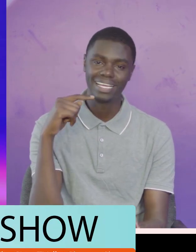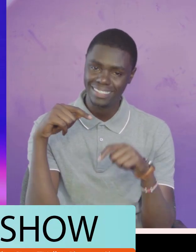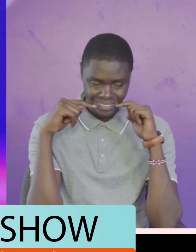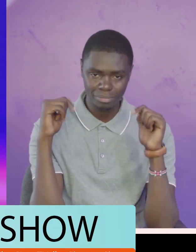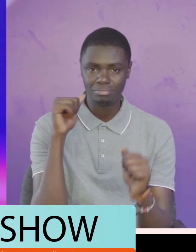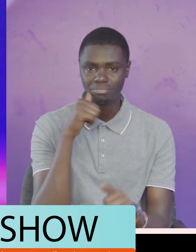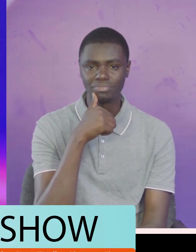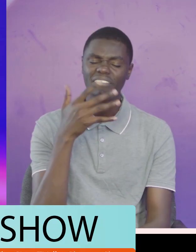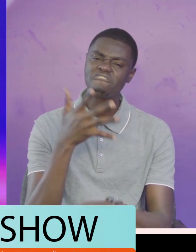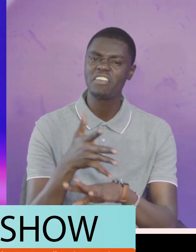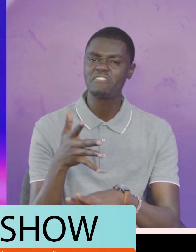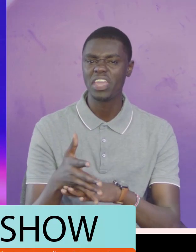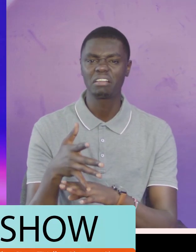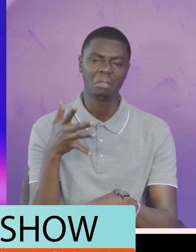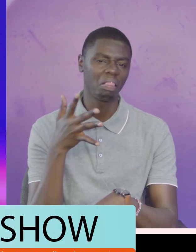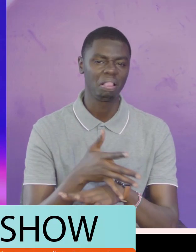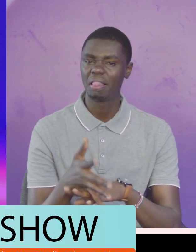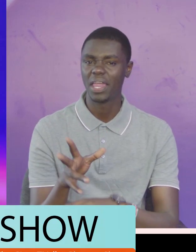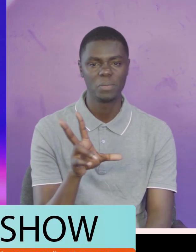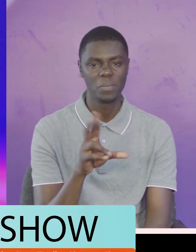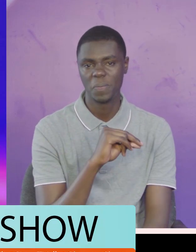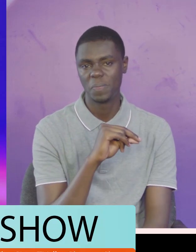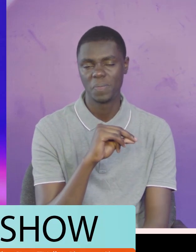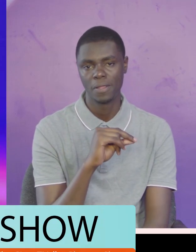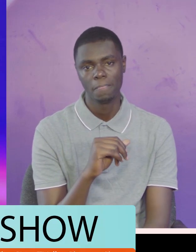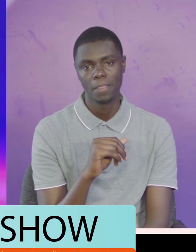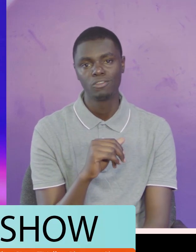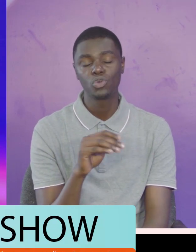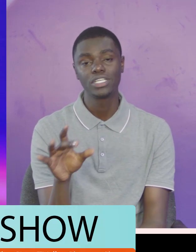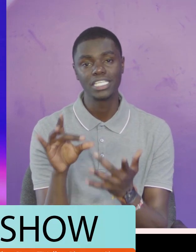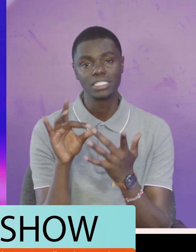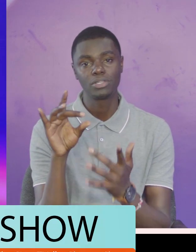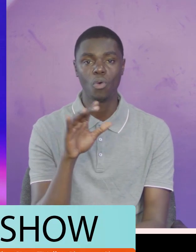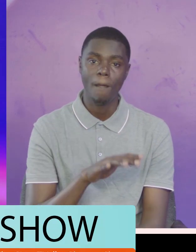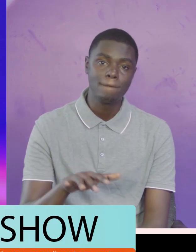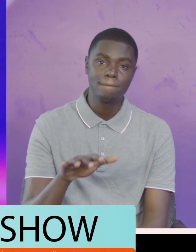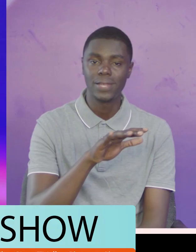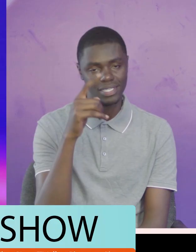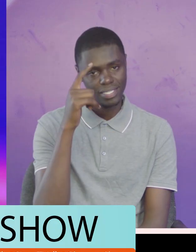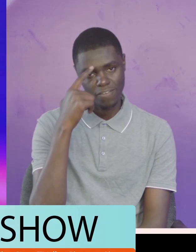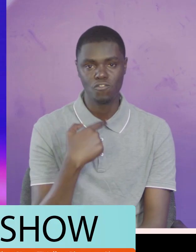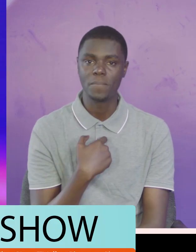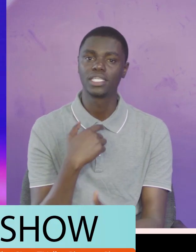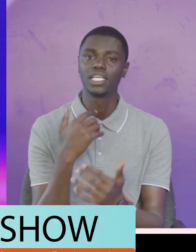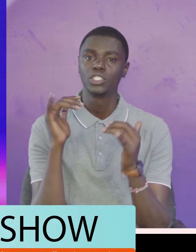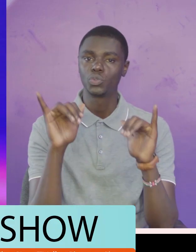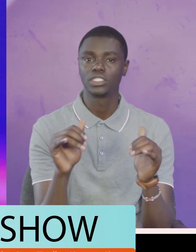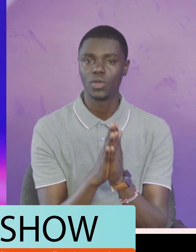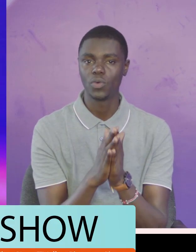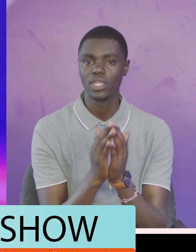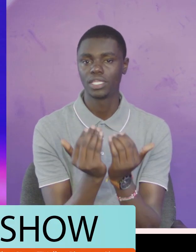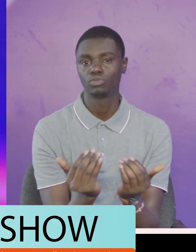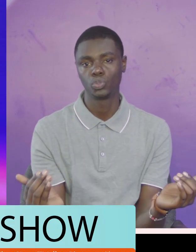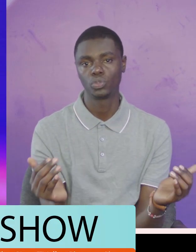smiles. They are not fake like some adults are. So it's a special place for me to be with the little